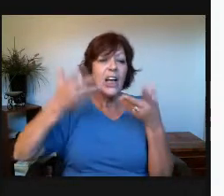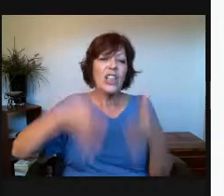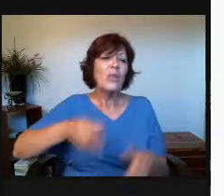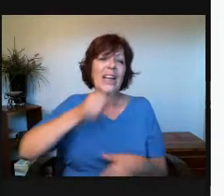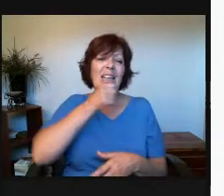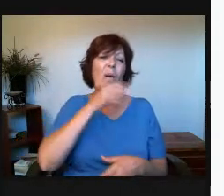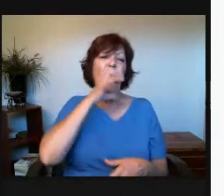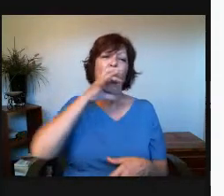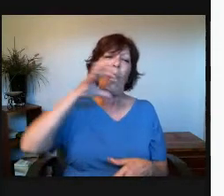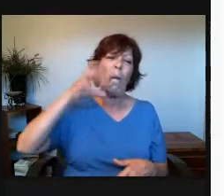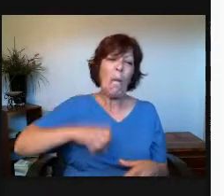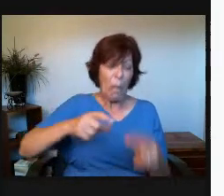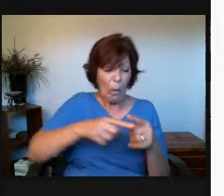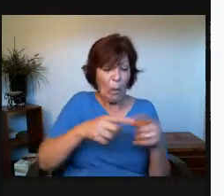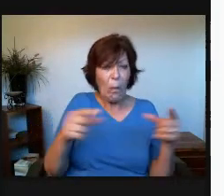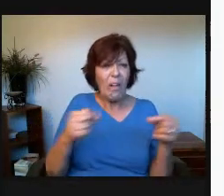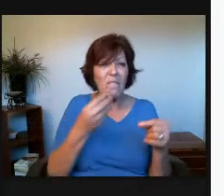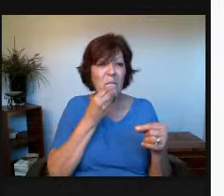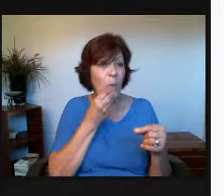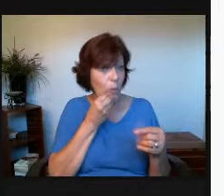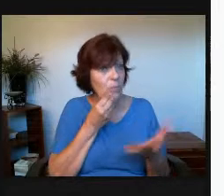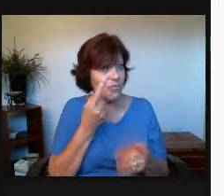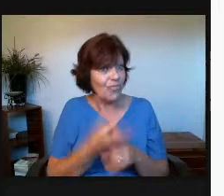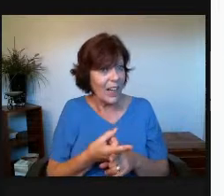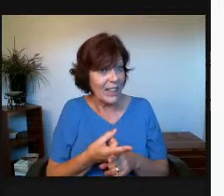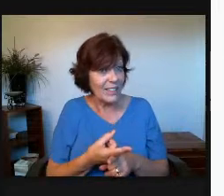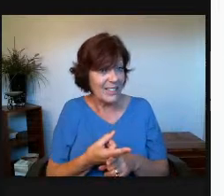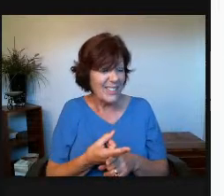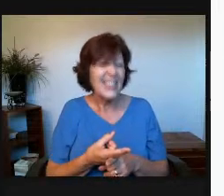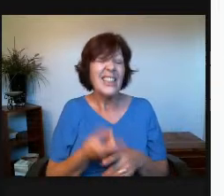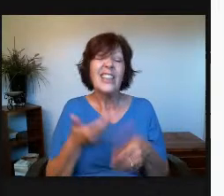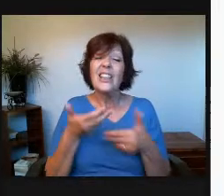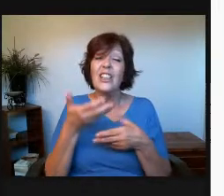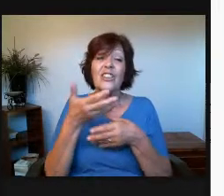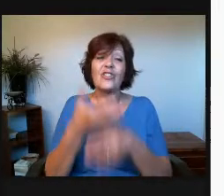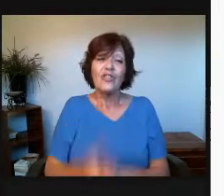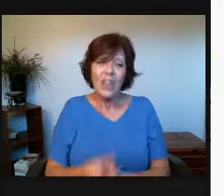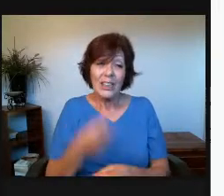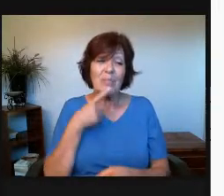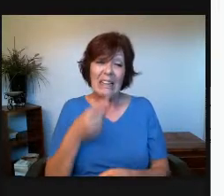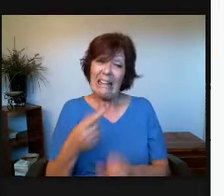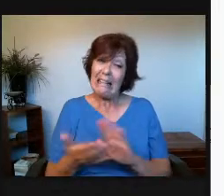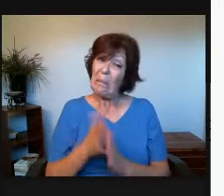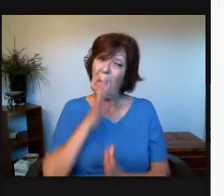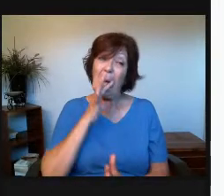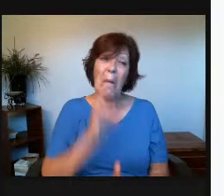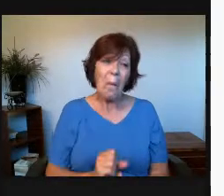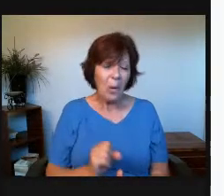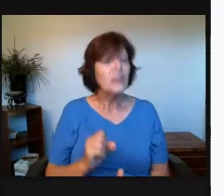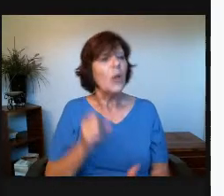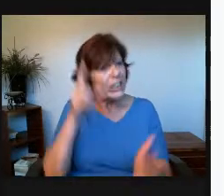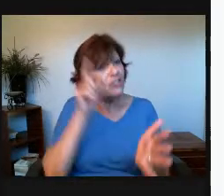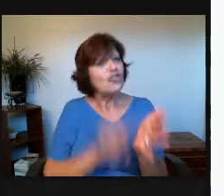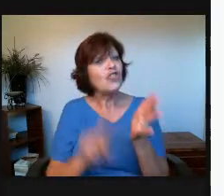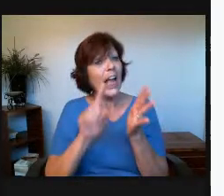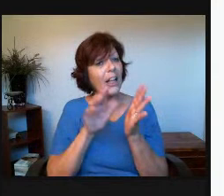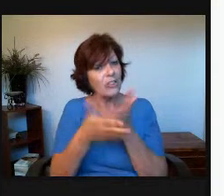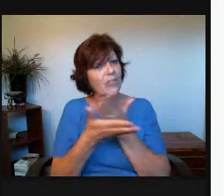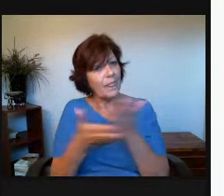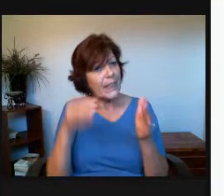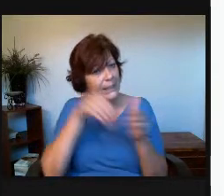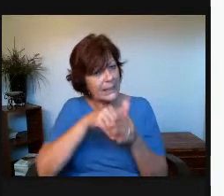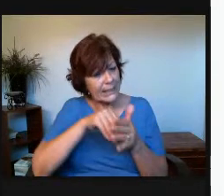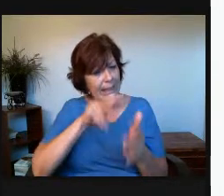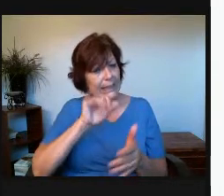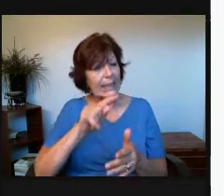3-year-old granola bar. We don't really think they can get any drier, but trust me, they do. So please check those items. Keep